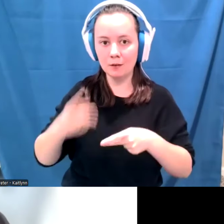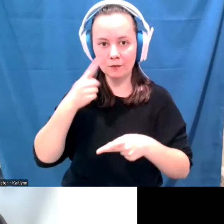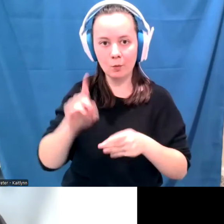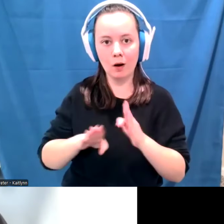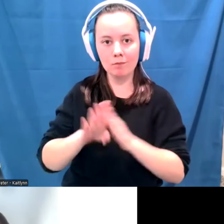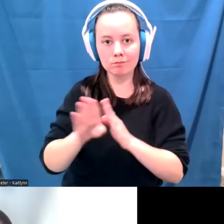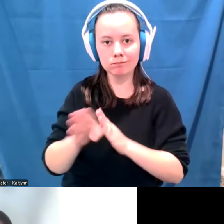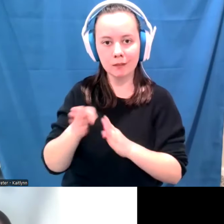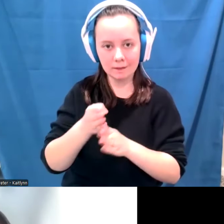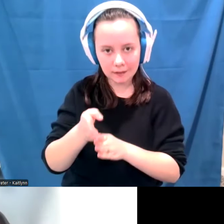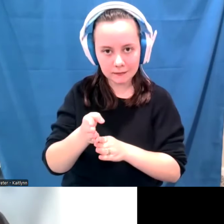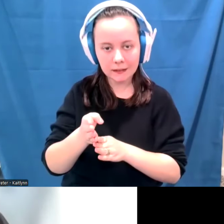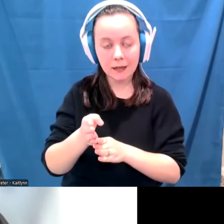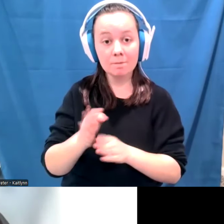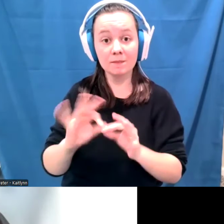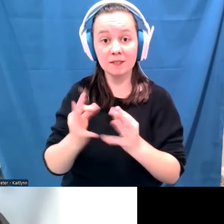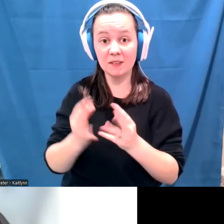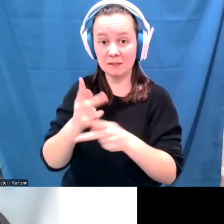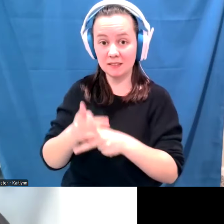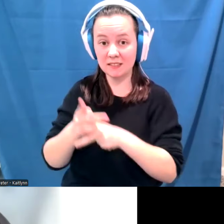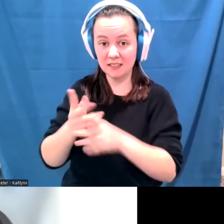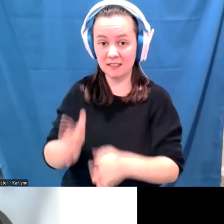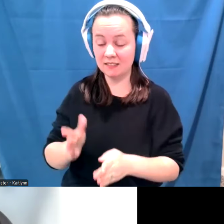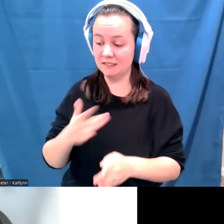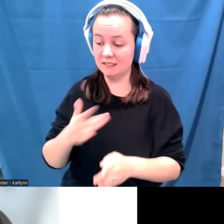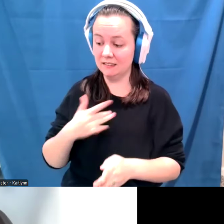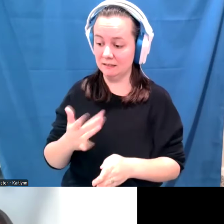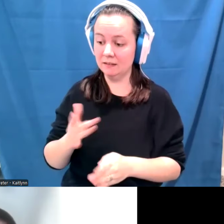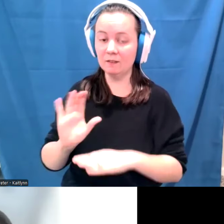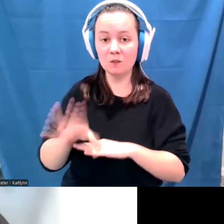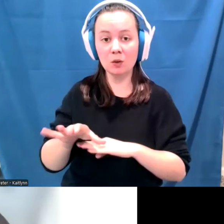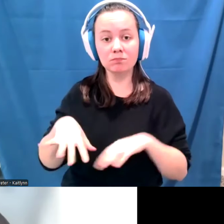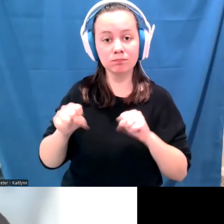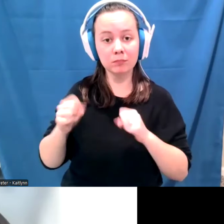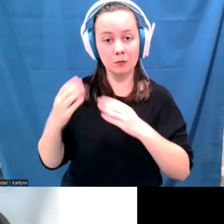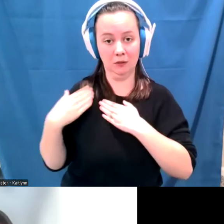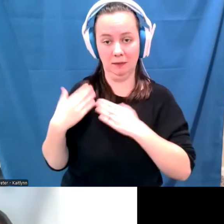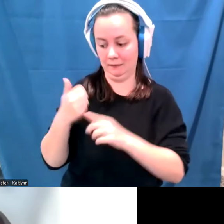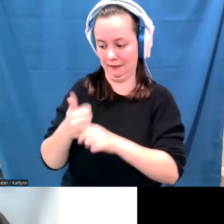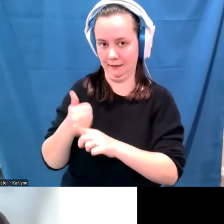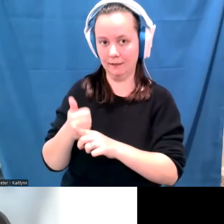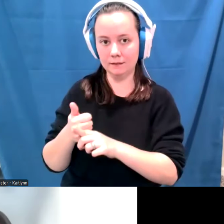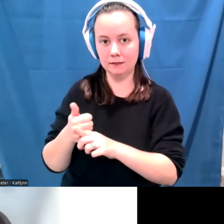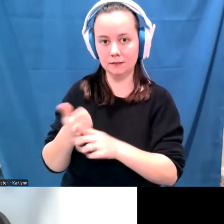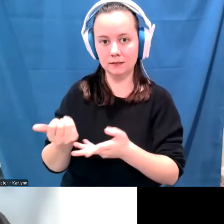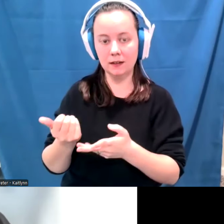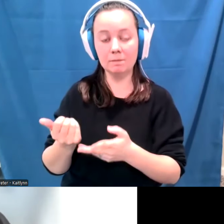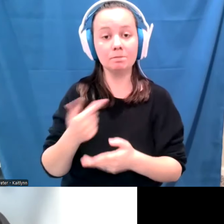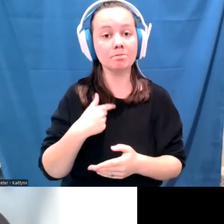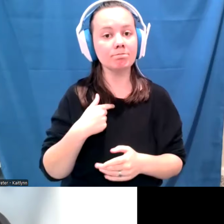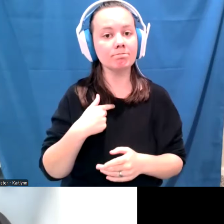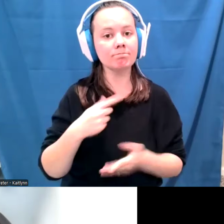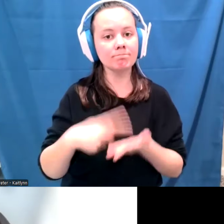advancement, family caregivers are often forced to take on the responsibilities of care themselves. And I talk to family caregivers and